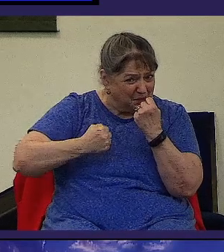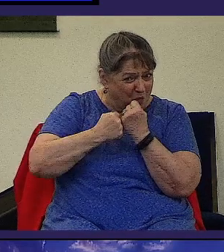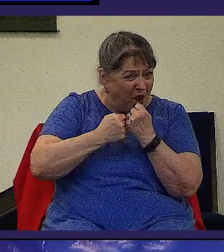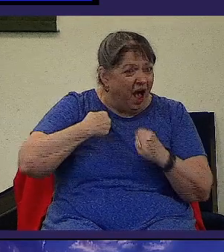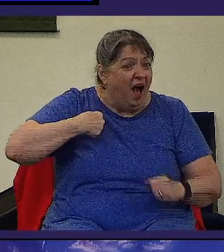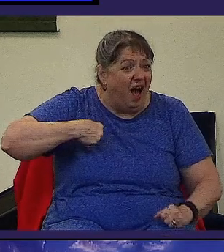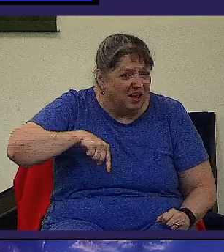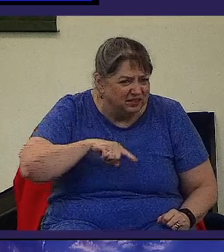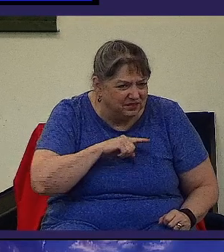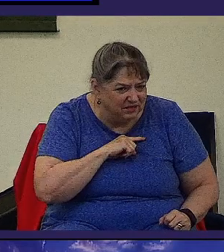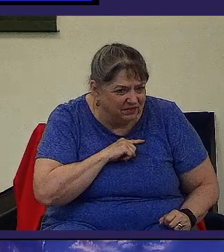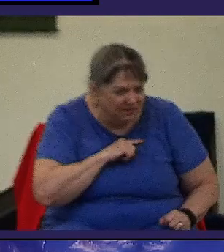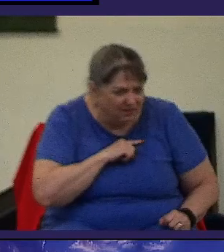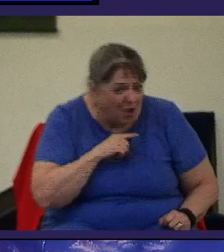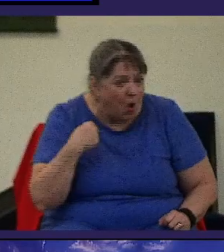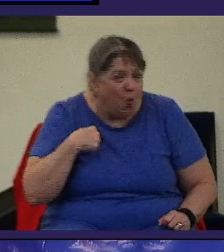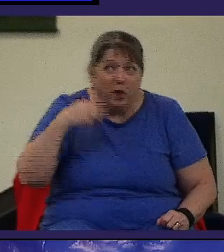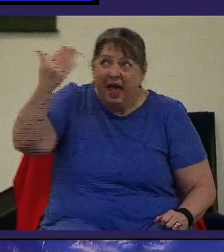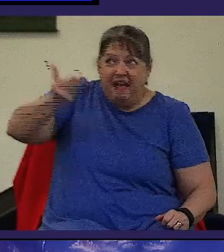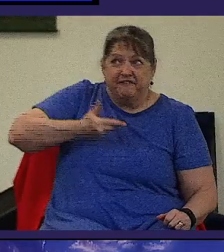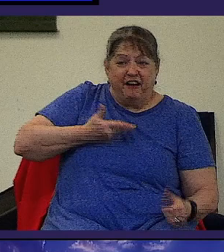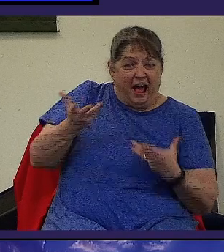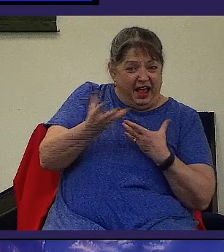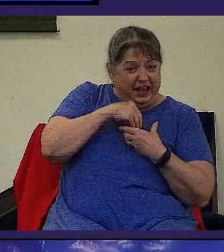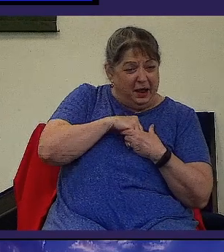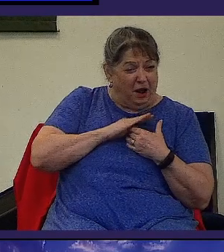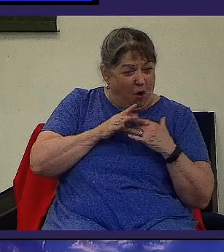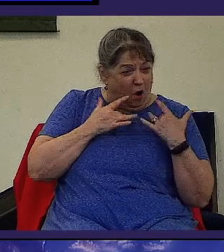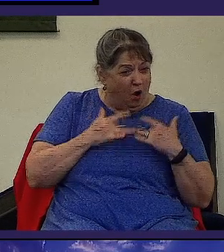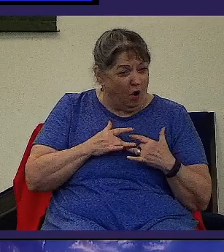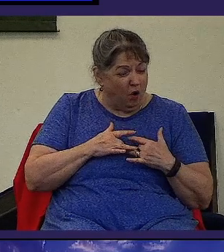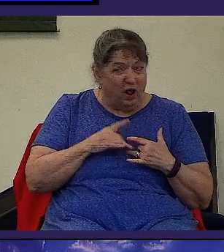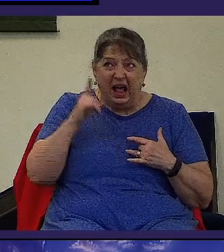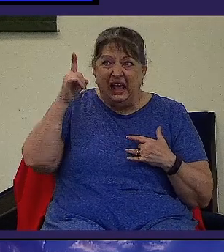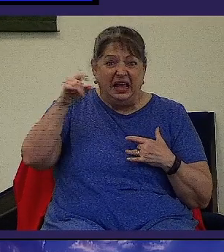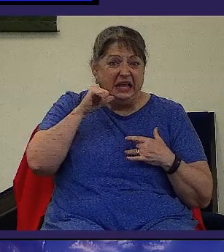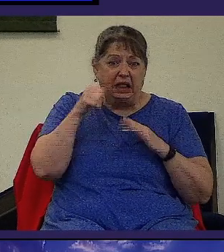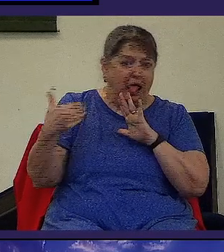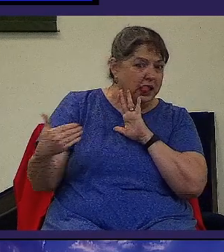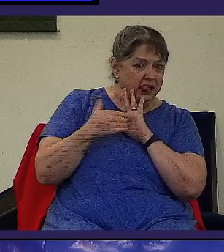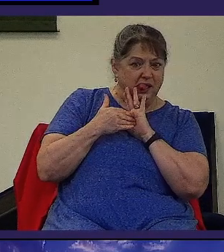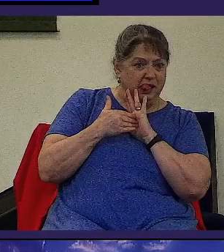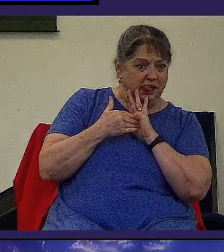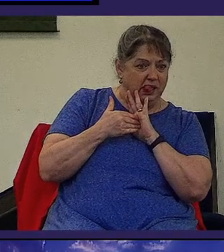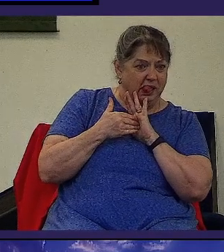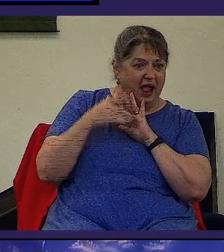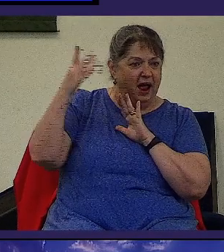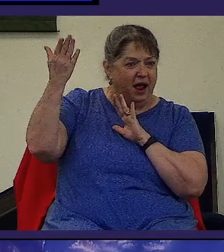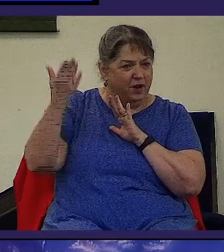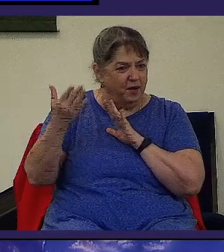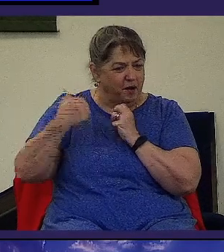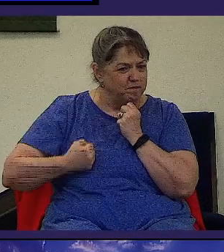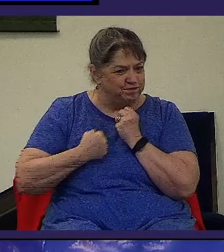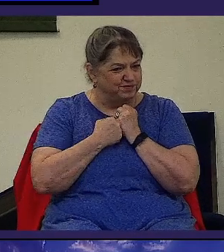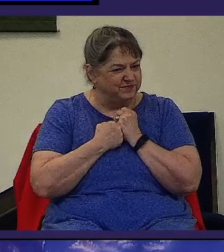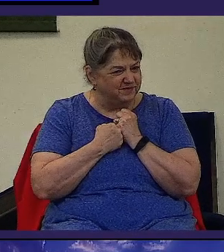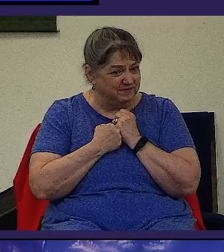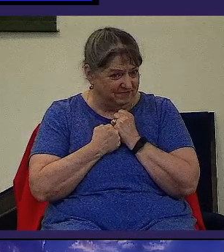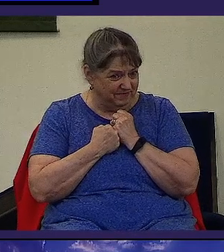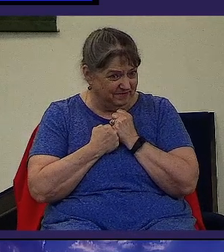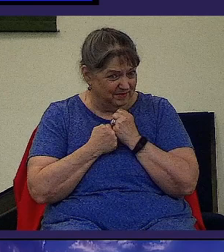him to be a part of our lives he's on our side he's not on the outside he's not in the outside looking in he's on our side amen